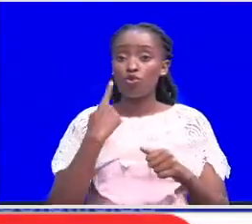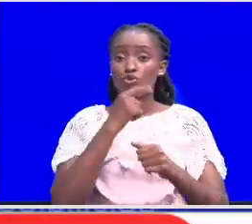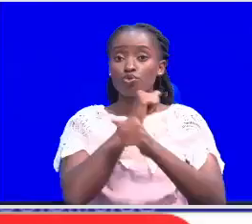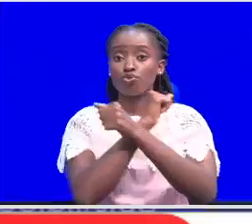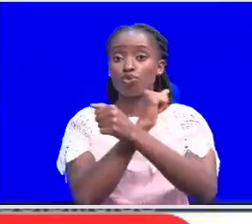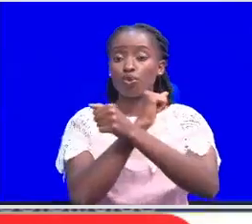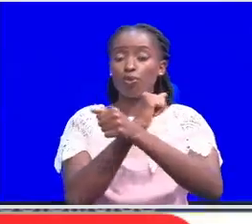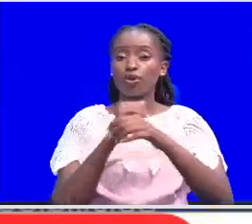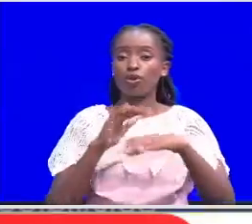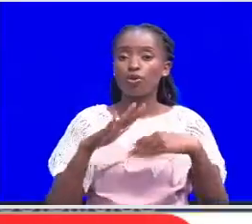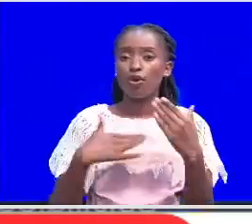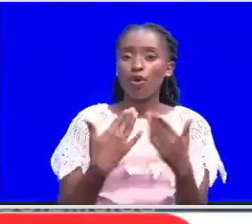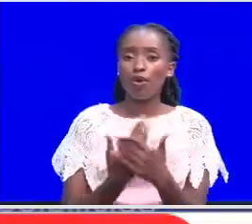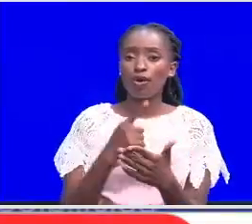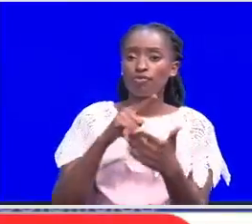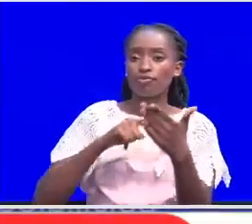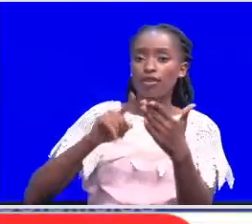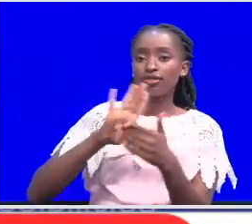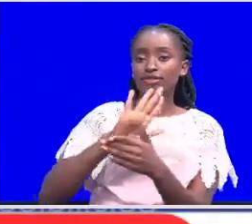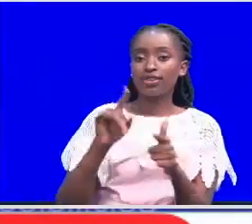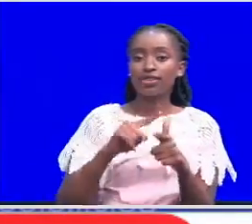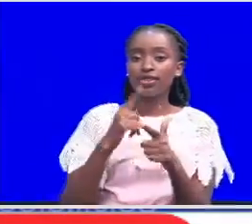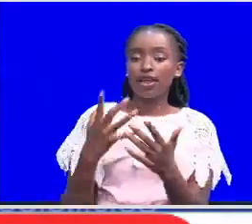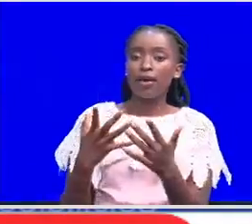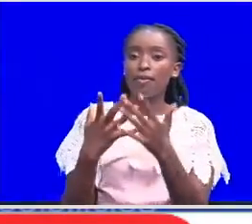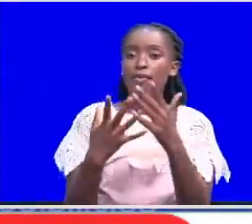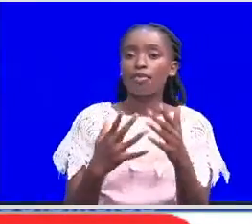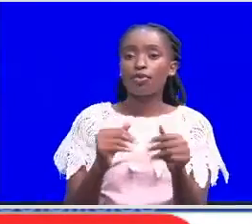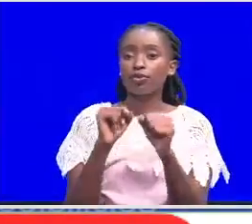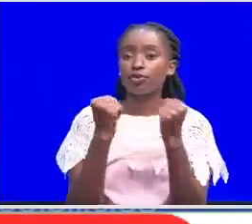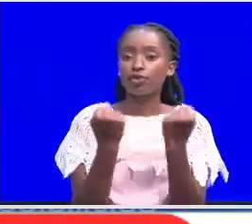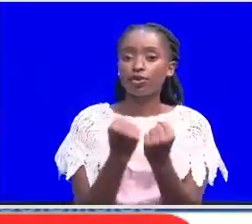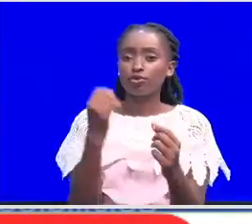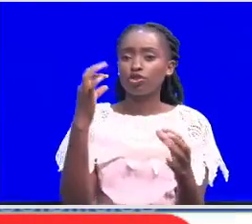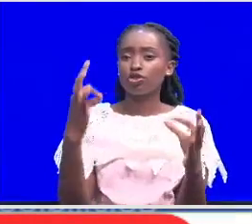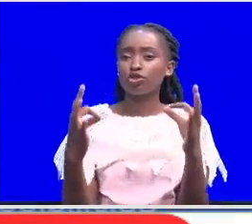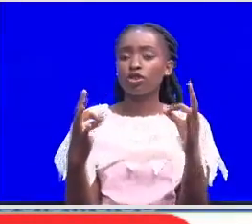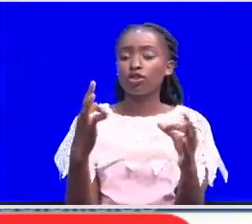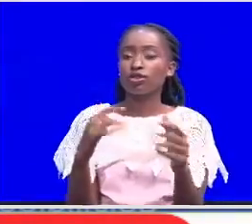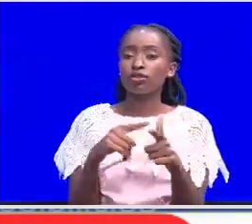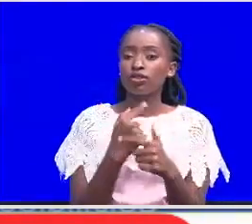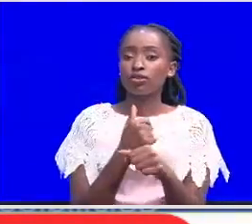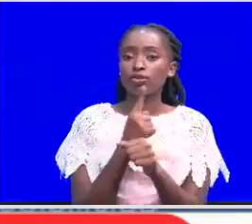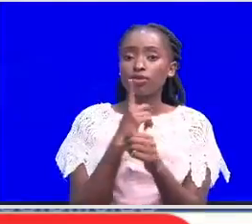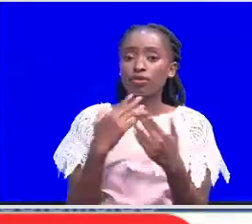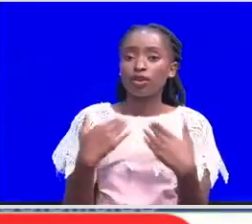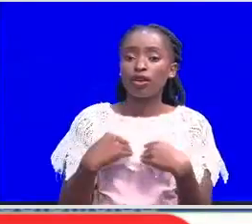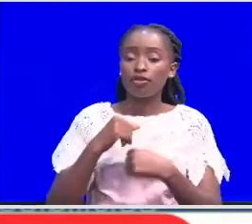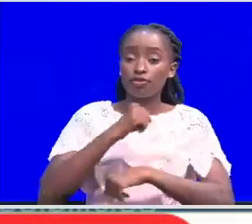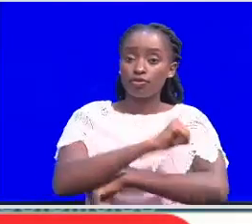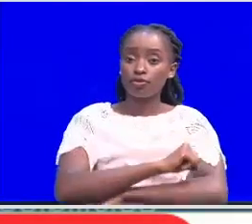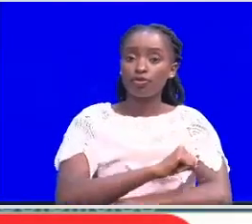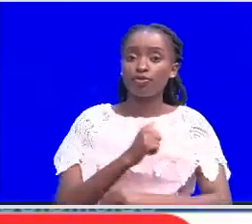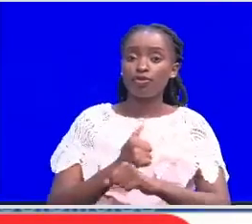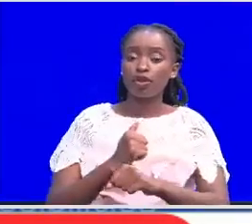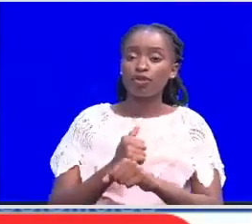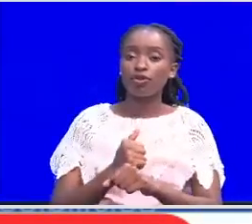protecting individual rights, promoting social justice, and ensuring smooth functioning of institutions of